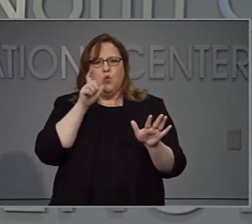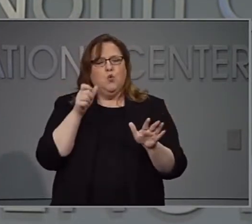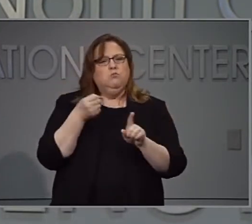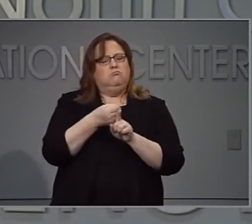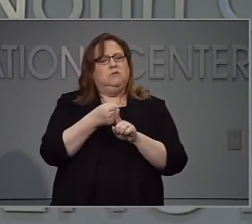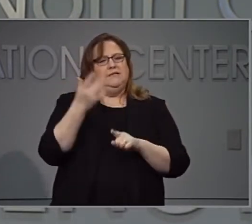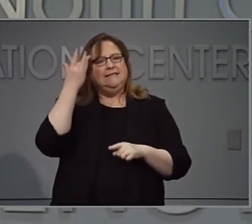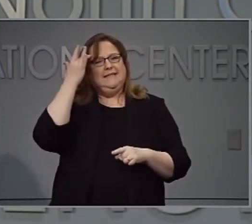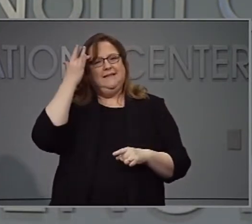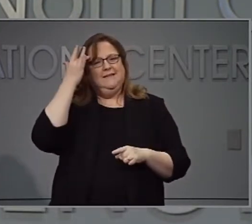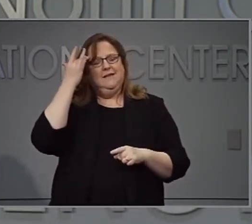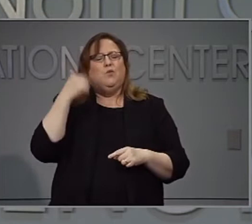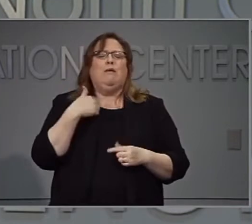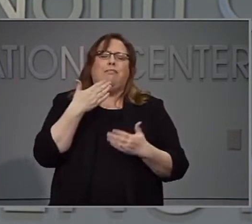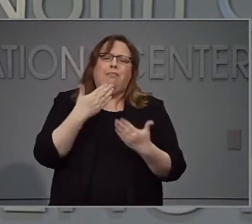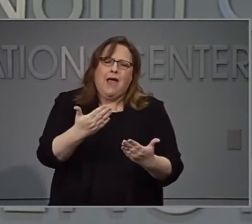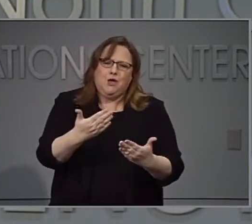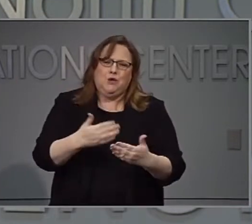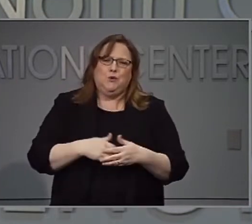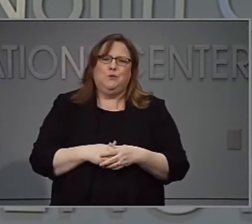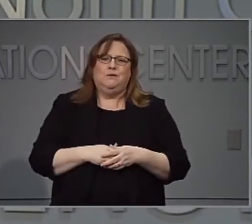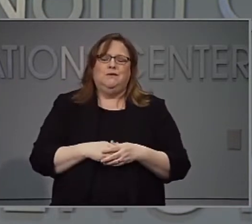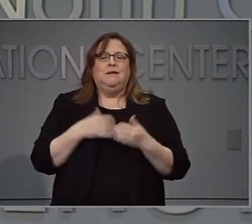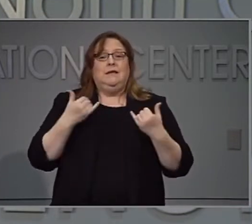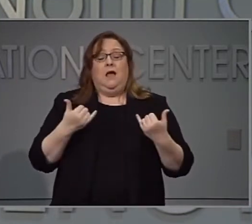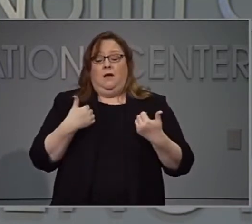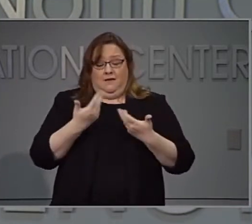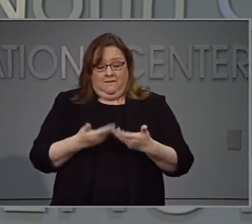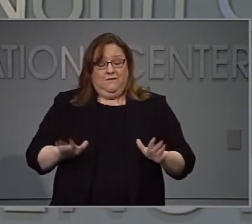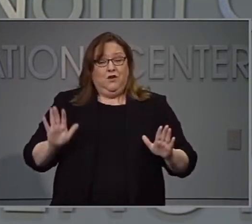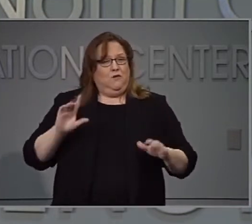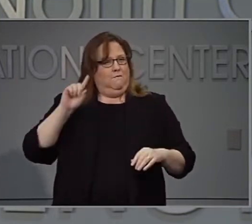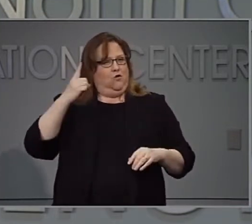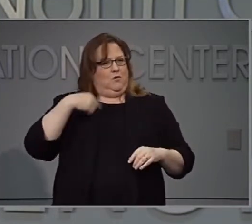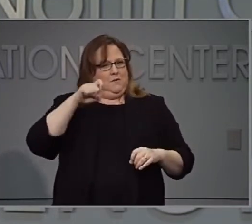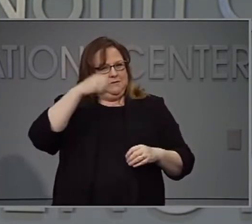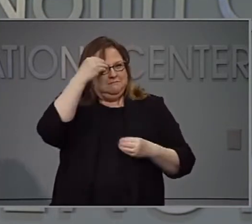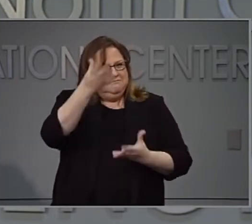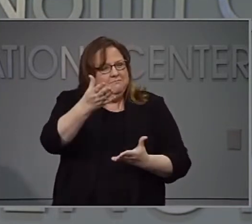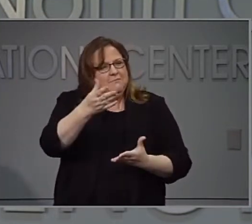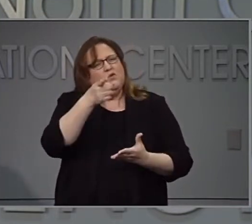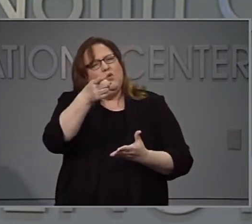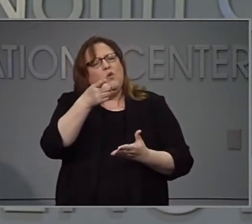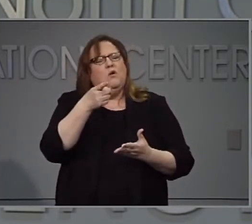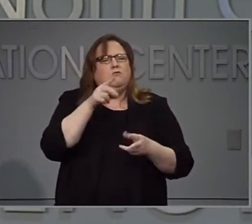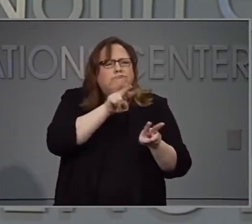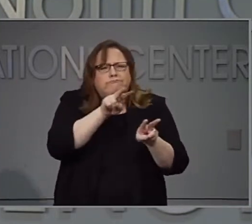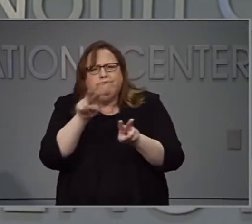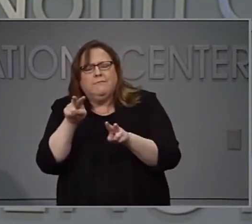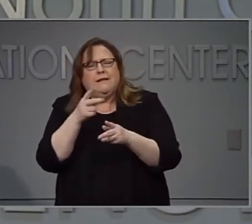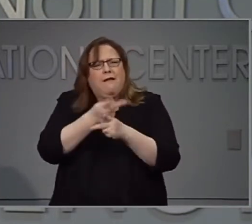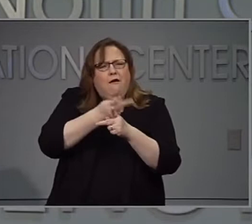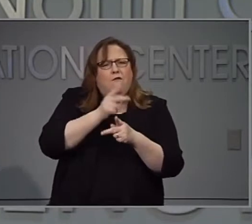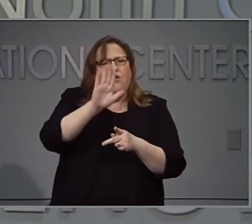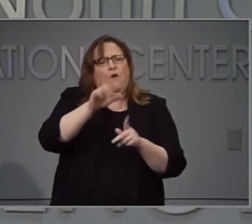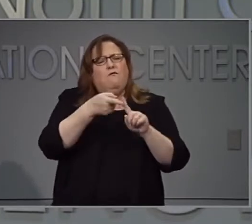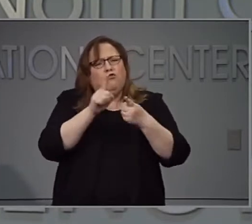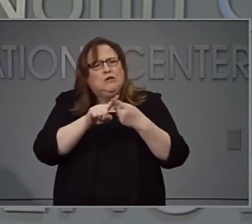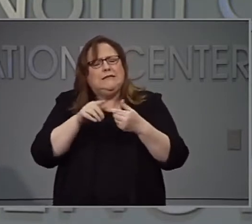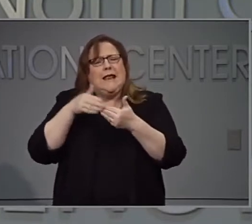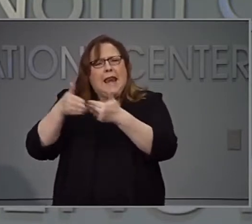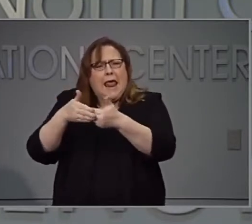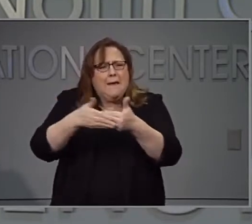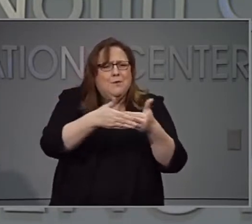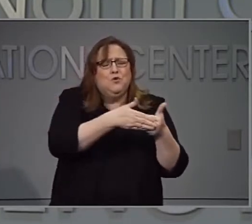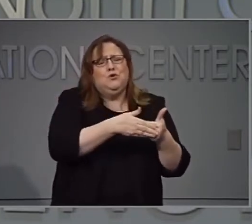out for your friends and neighbors and call your loved ones daily. Guaranteed they're going to appreciate it. Thank you so much. And thank you,